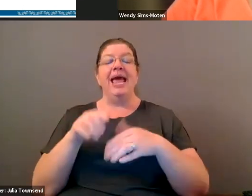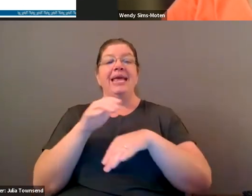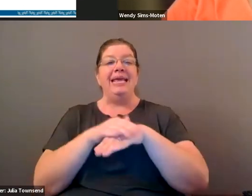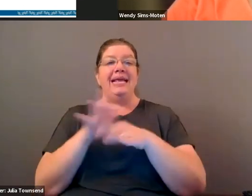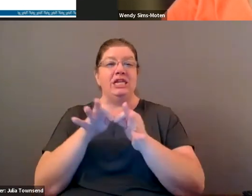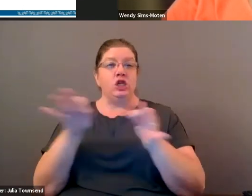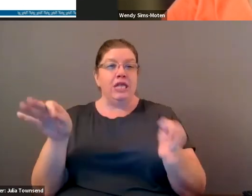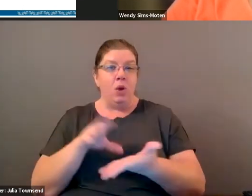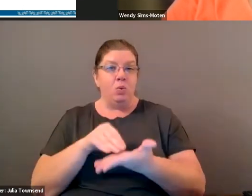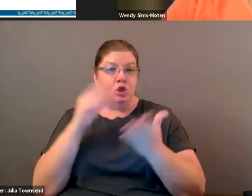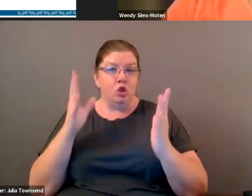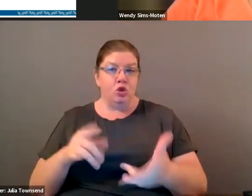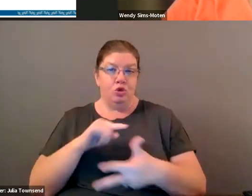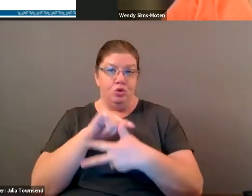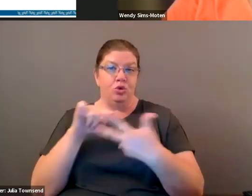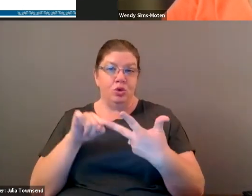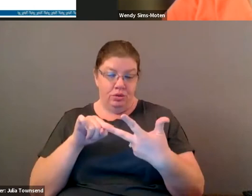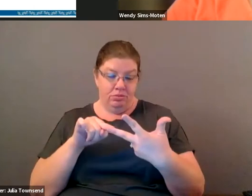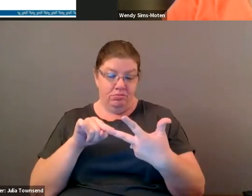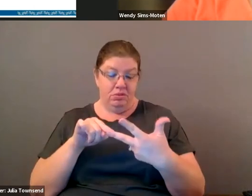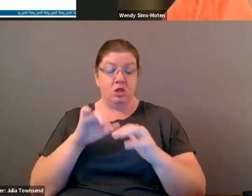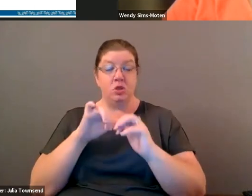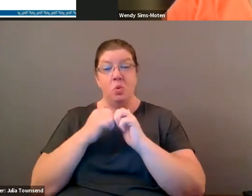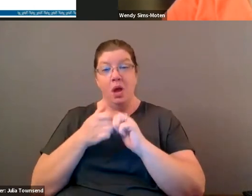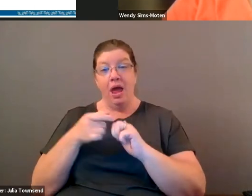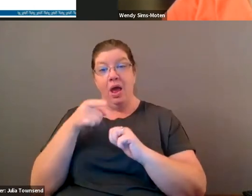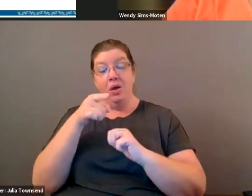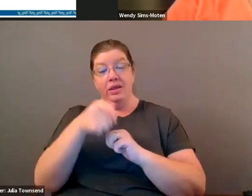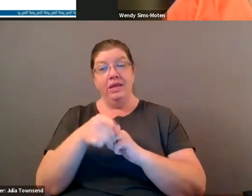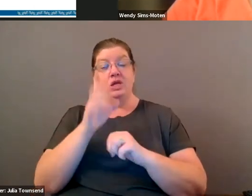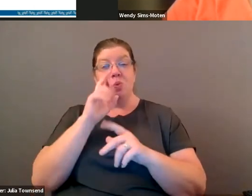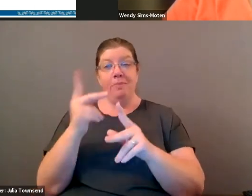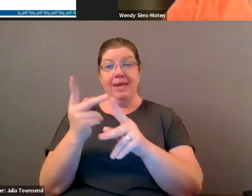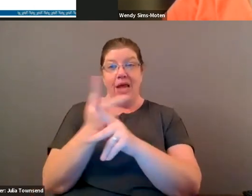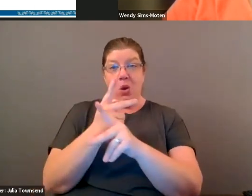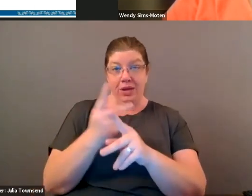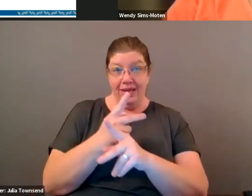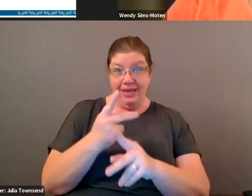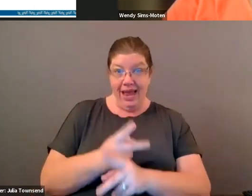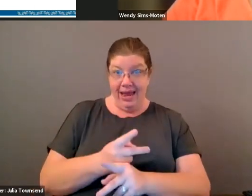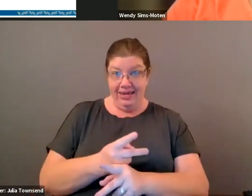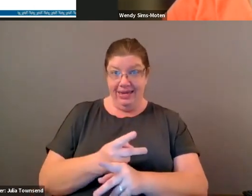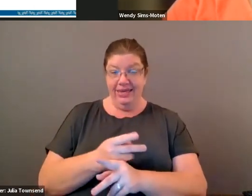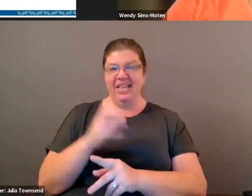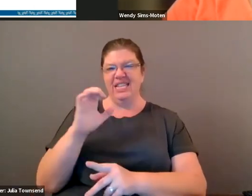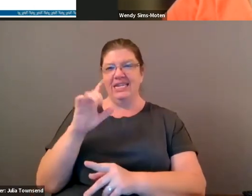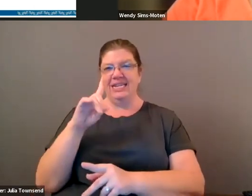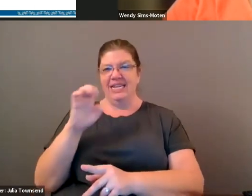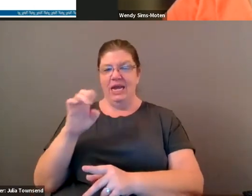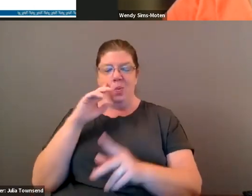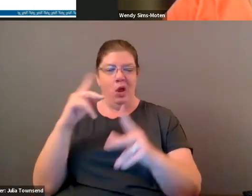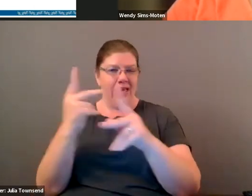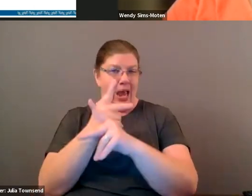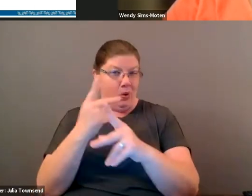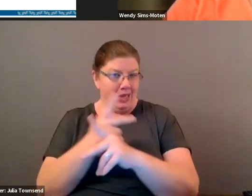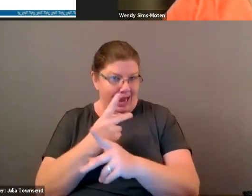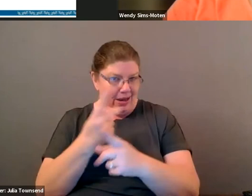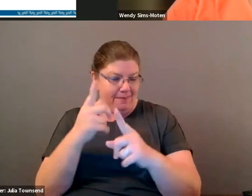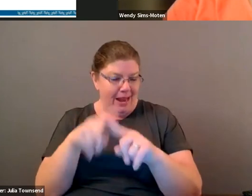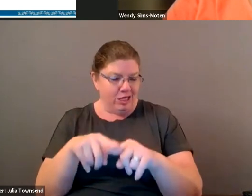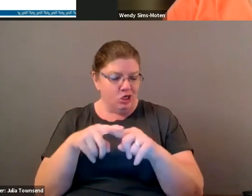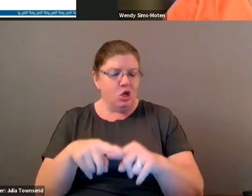learners. So the way that this is going to be calculated, the CDE is going to calculate it based on